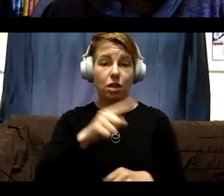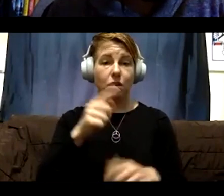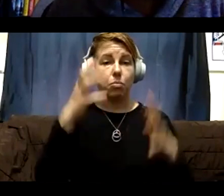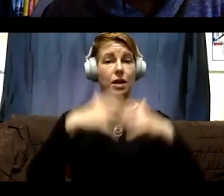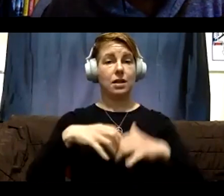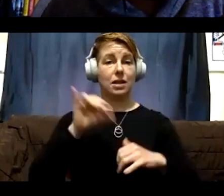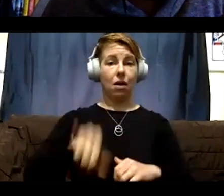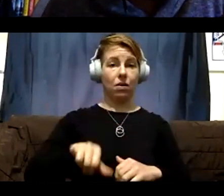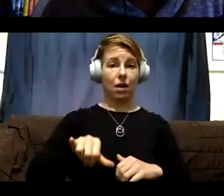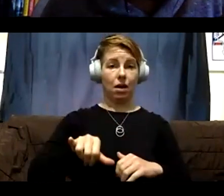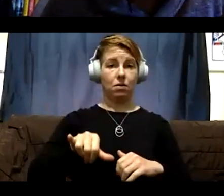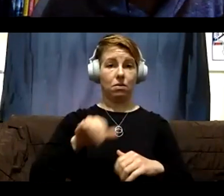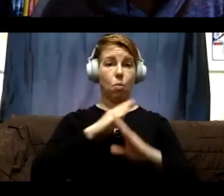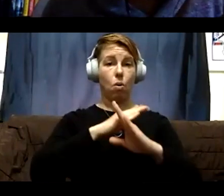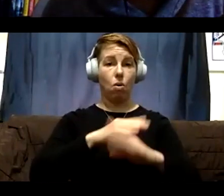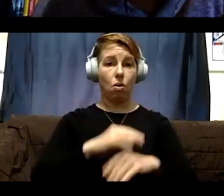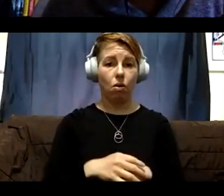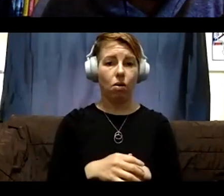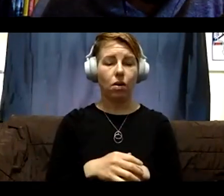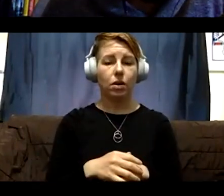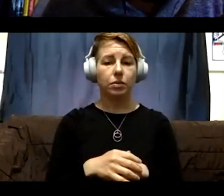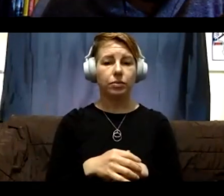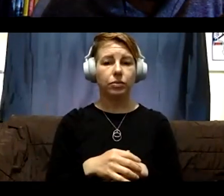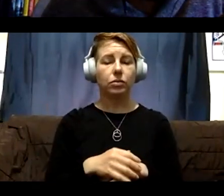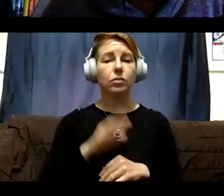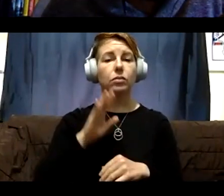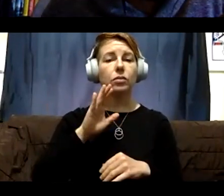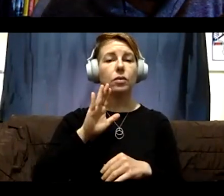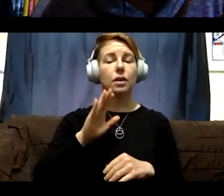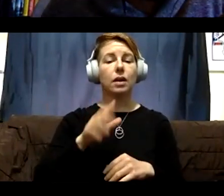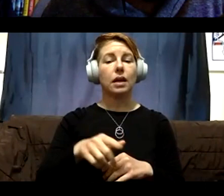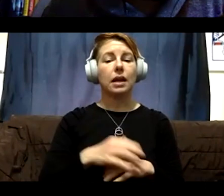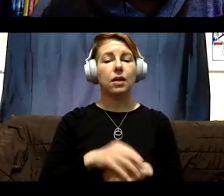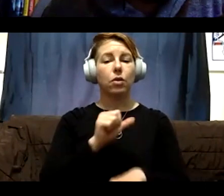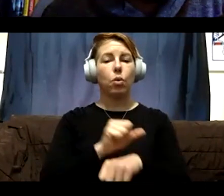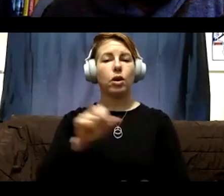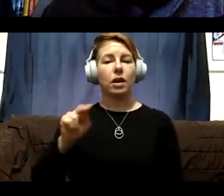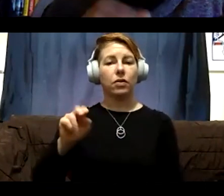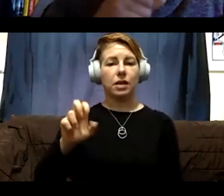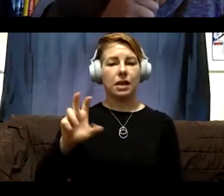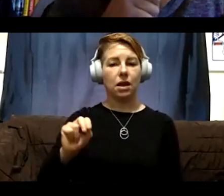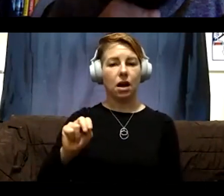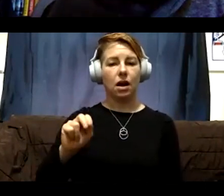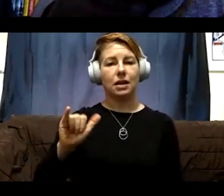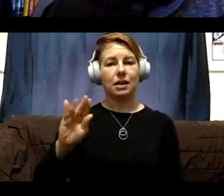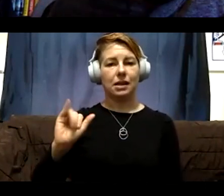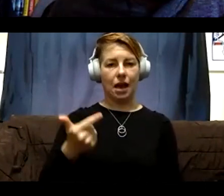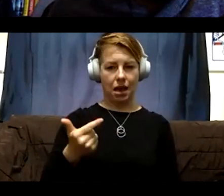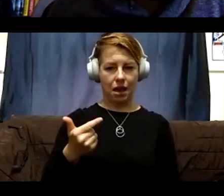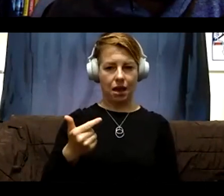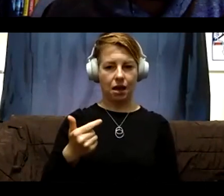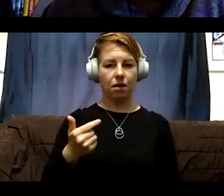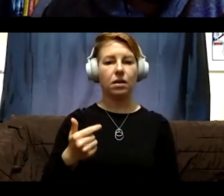Heaven, your gender is the result of your choice. In the recent TV